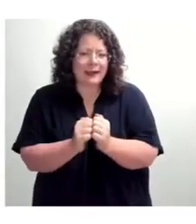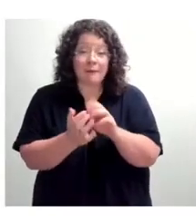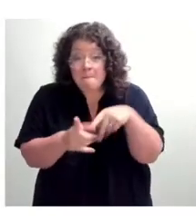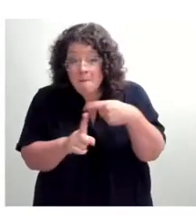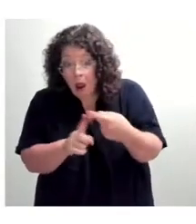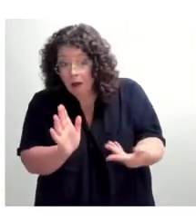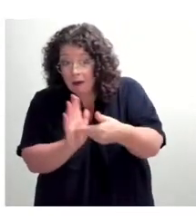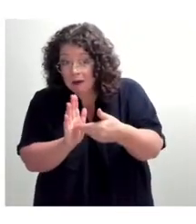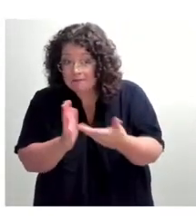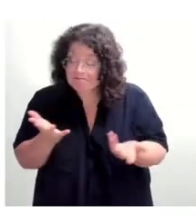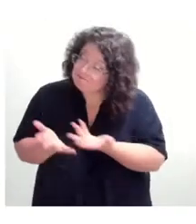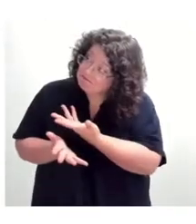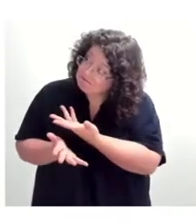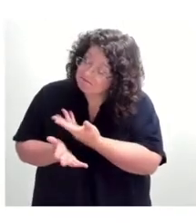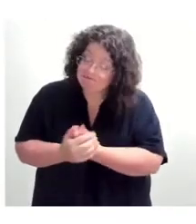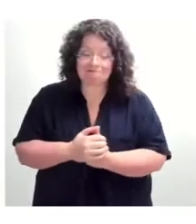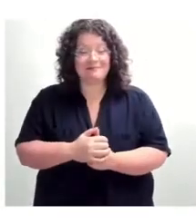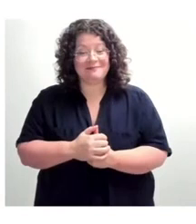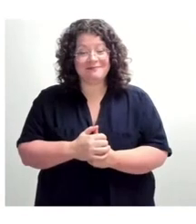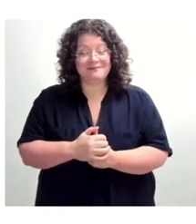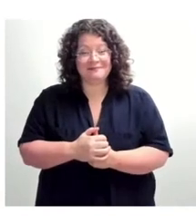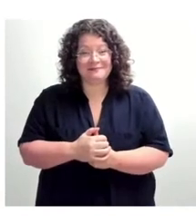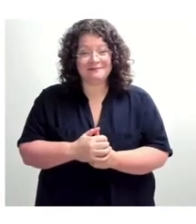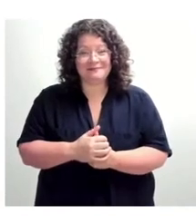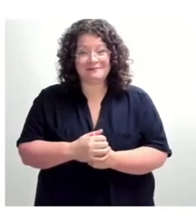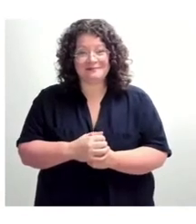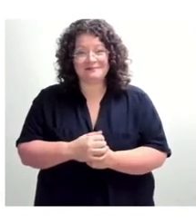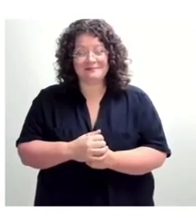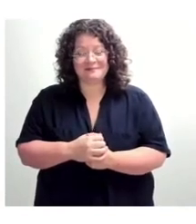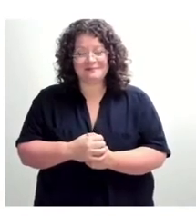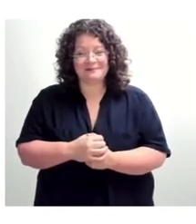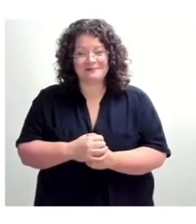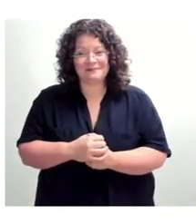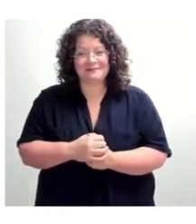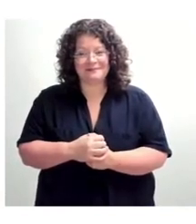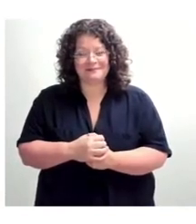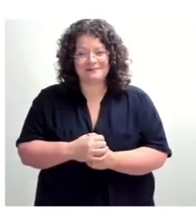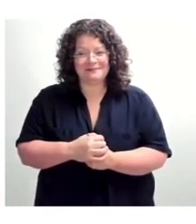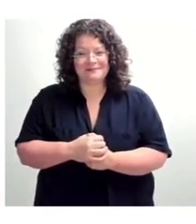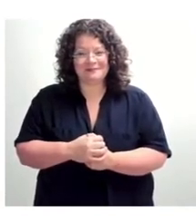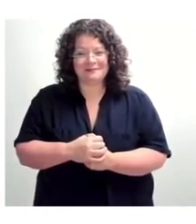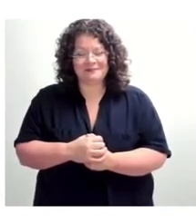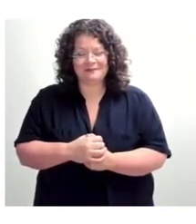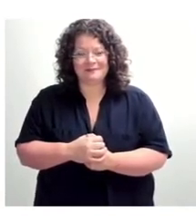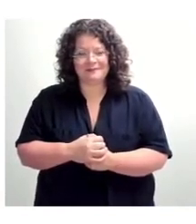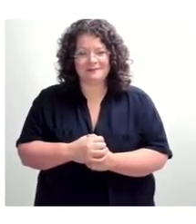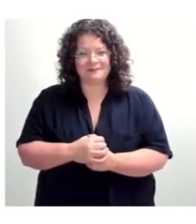as both Unilever and Microsoft are clients, when our clients speak like that, you can see how,